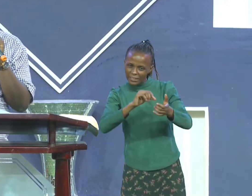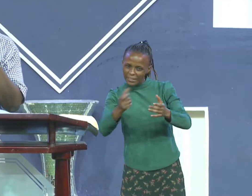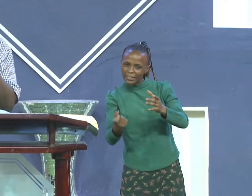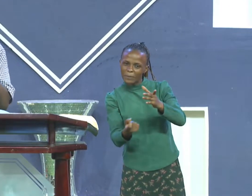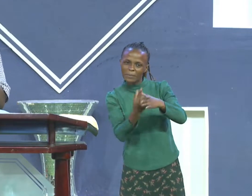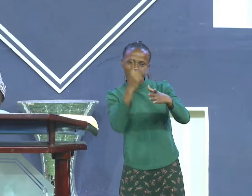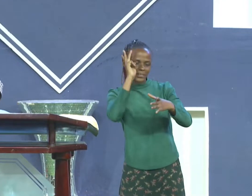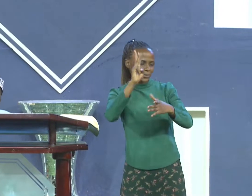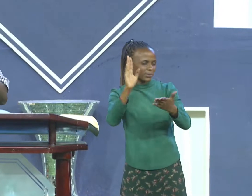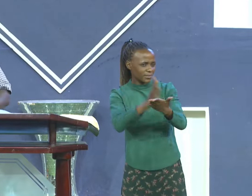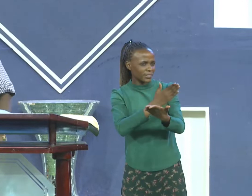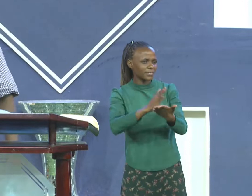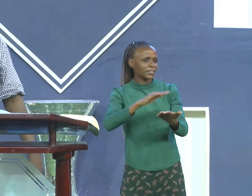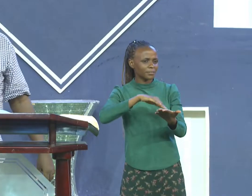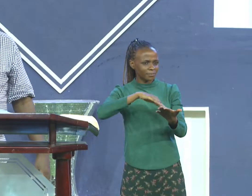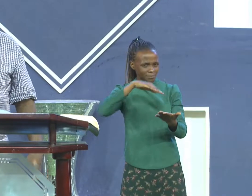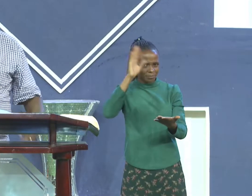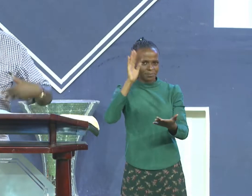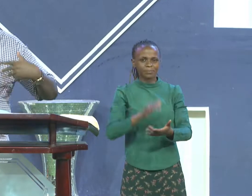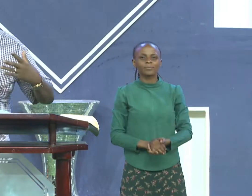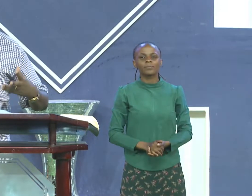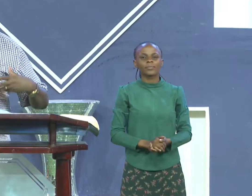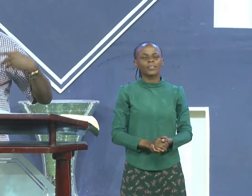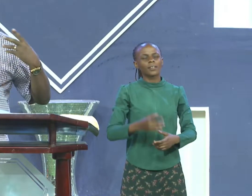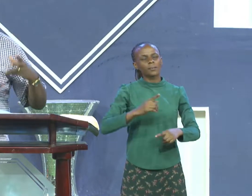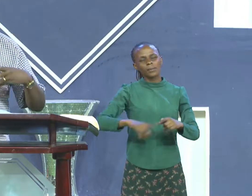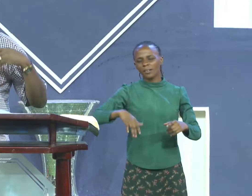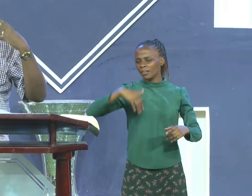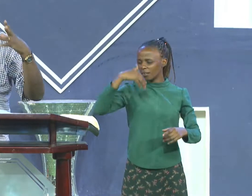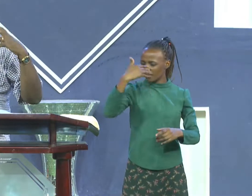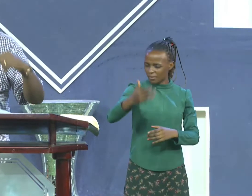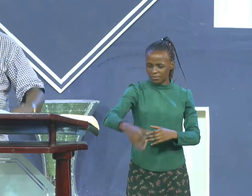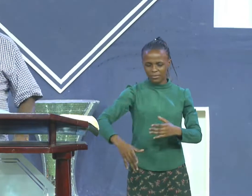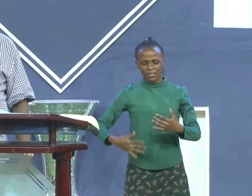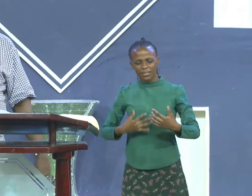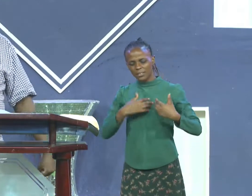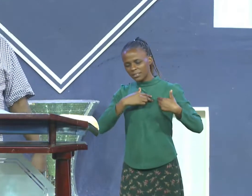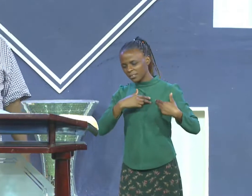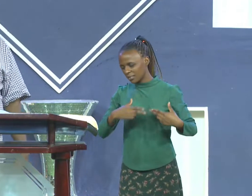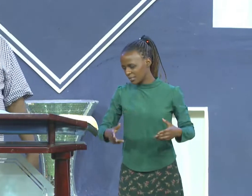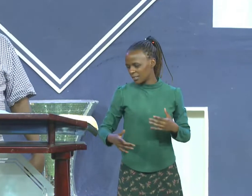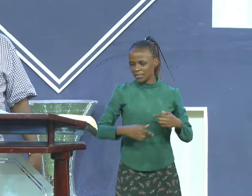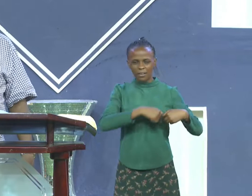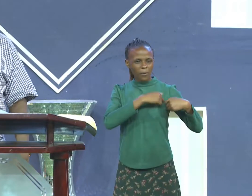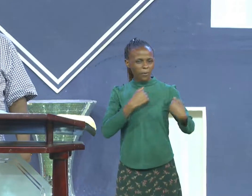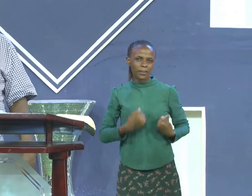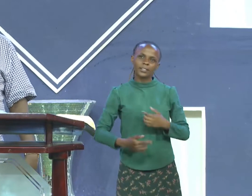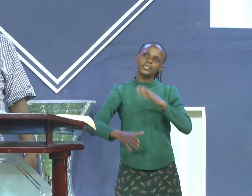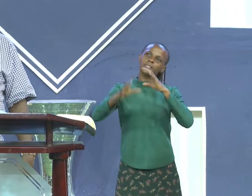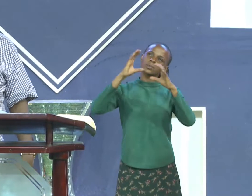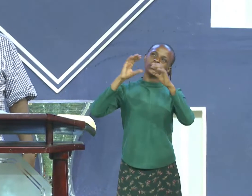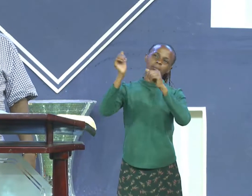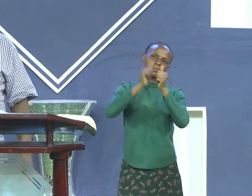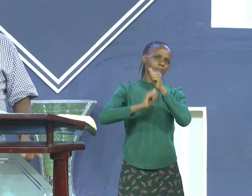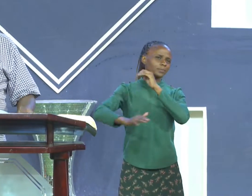When we get another opportunity, we shall speak more. But that is enough to stir up our